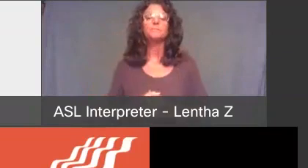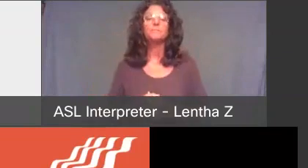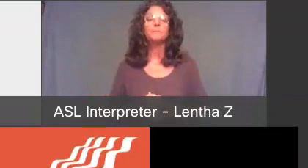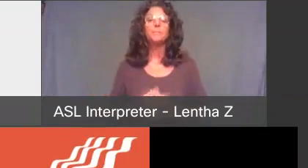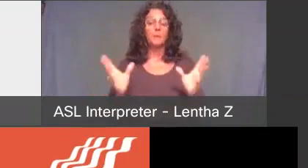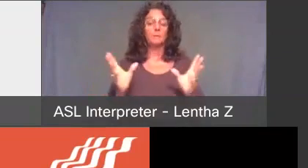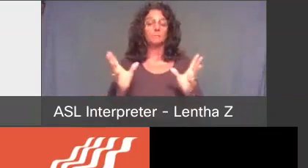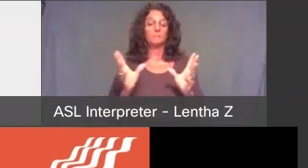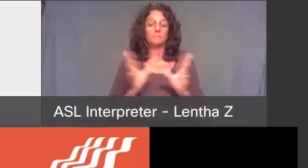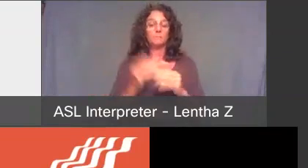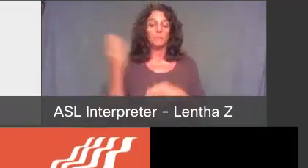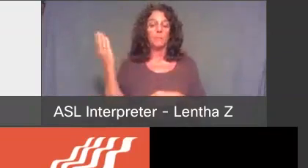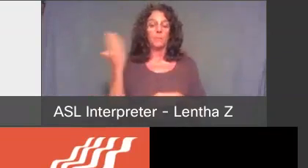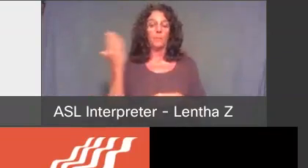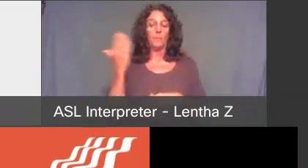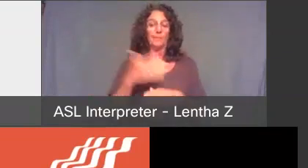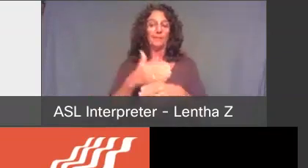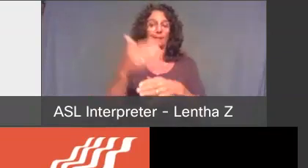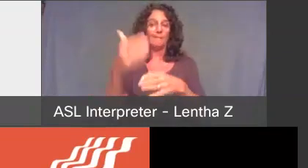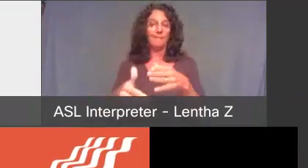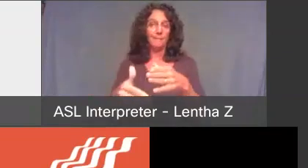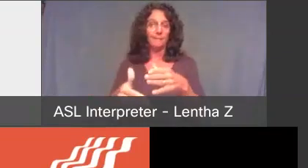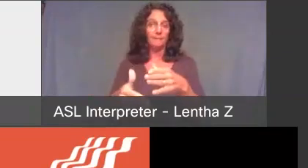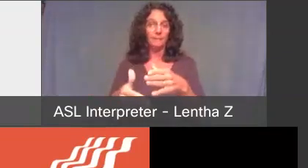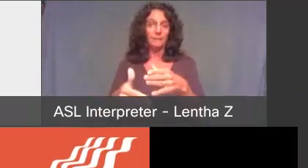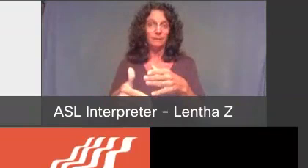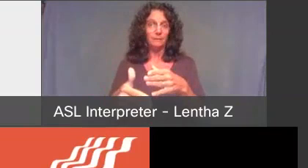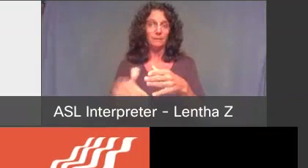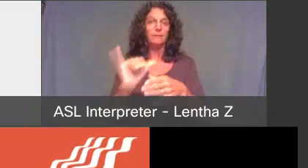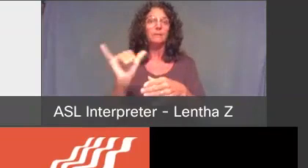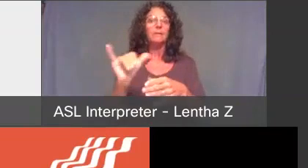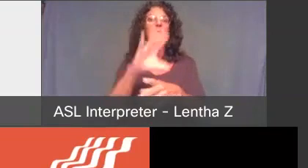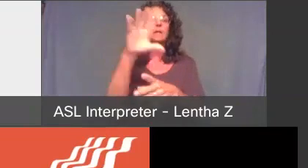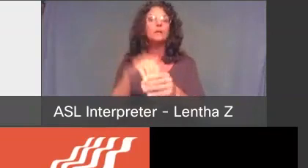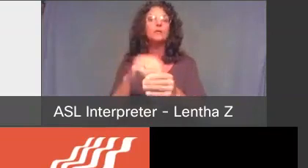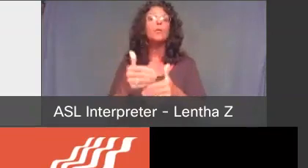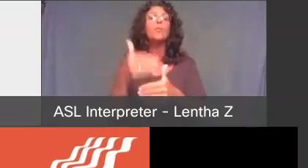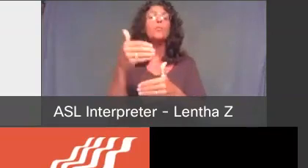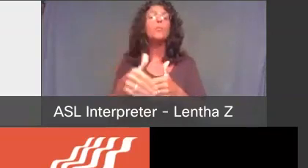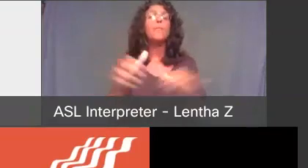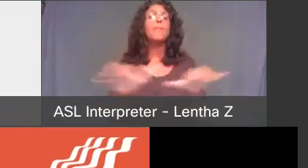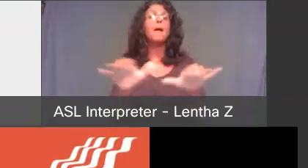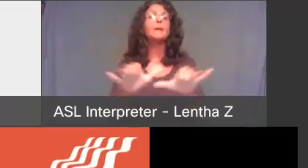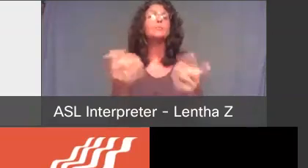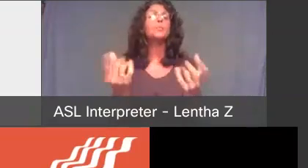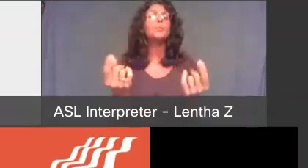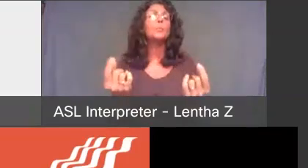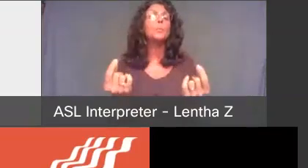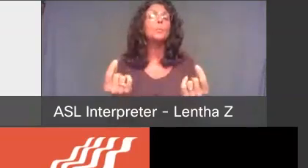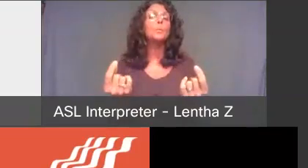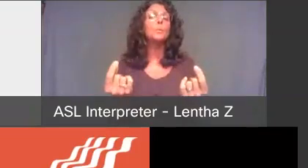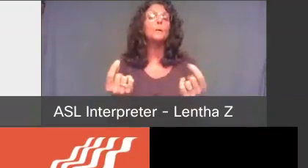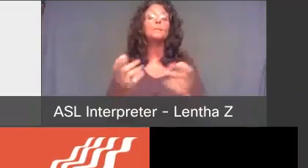do intentionally, every time I talk about this, want to include an action step. I think it's so important that we